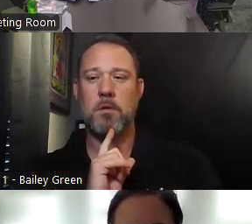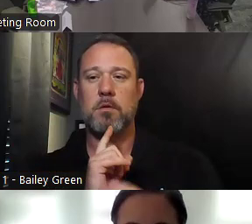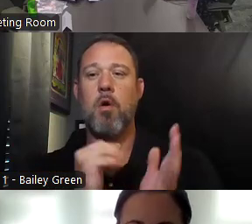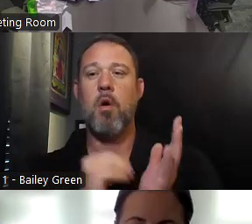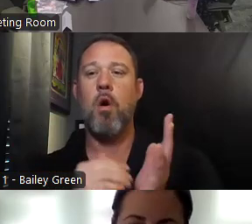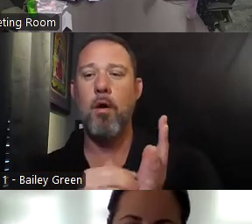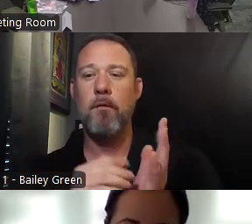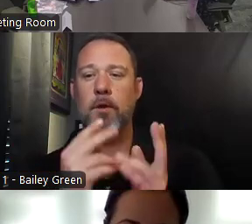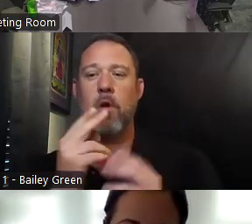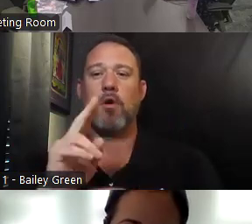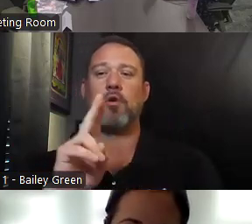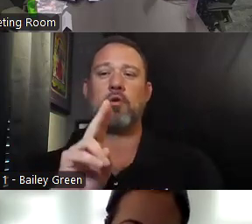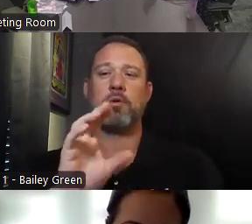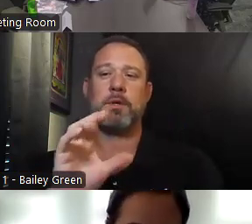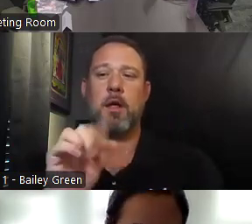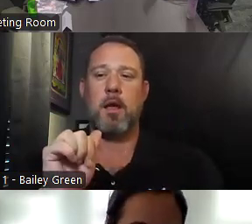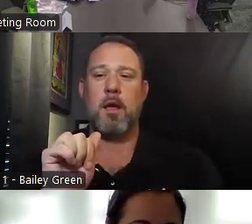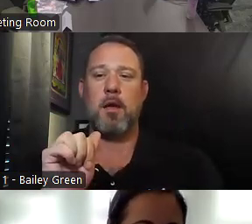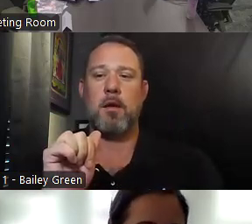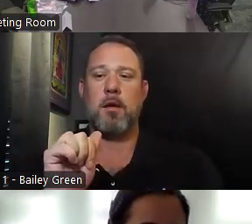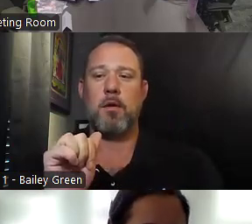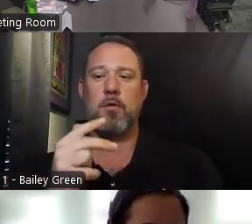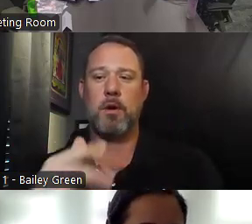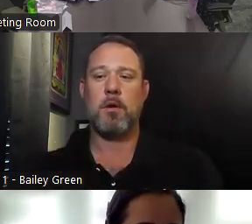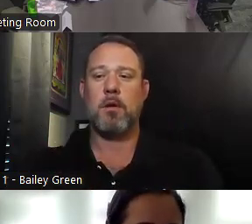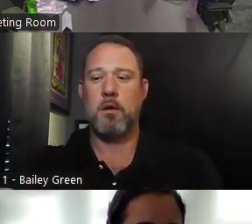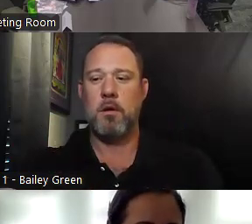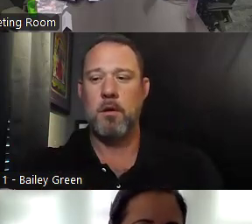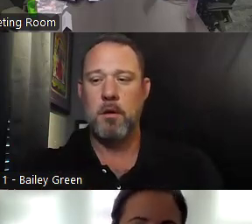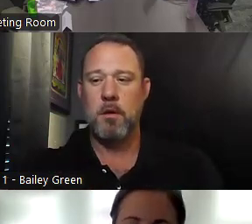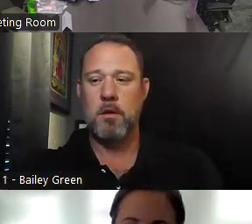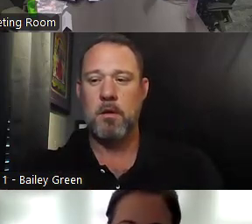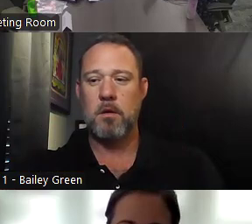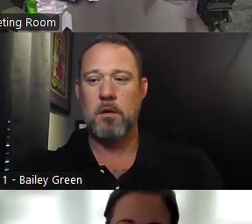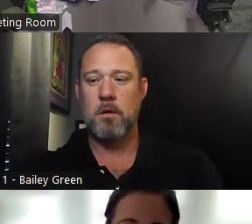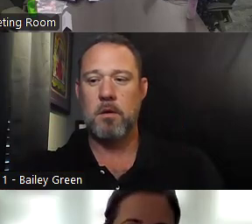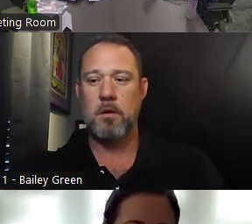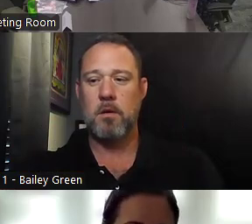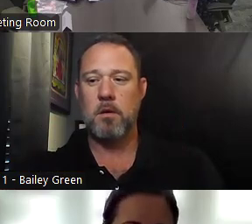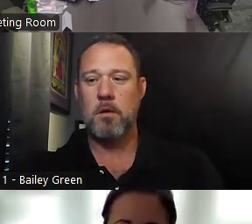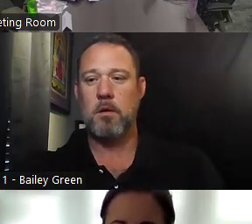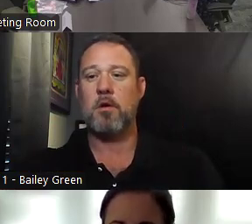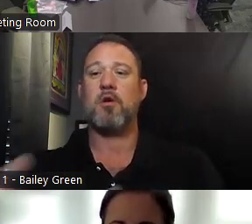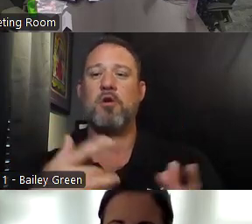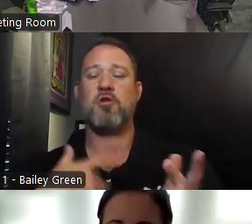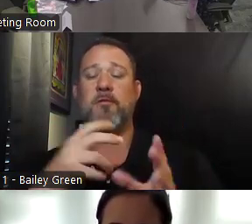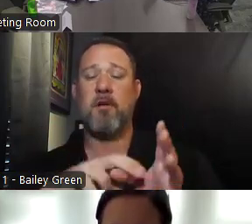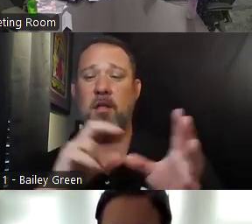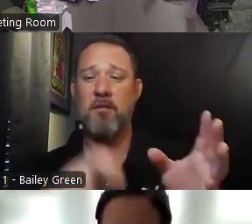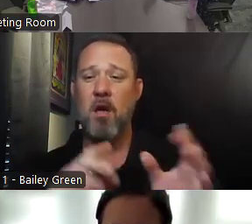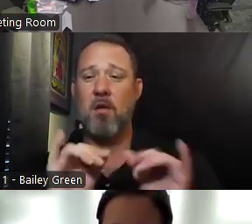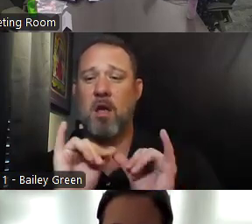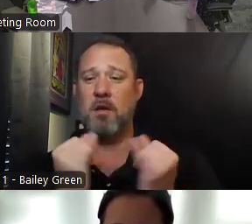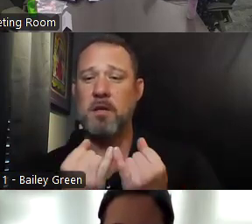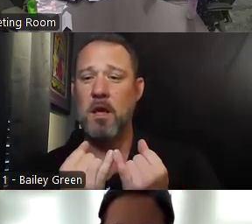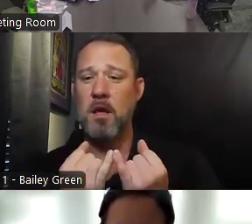something called the UCLA 3-item loneliness questionnaire, which we use, which is really asking people, do you feel left out? Do you feel